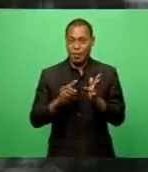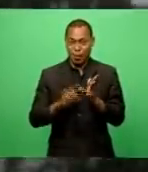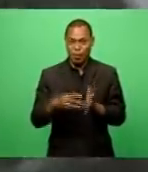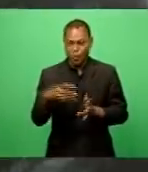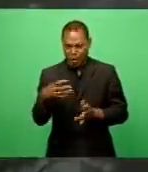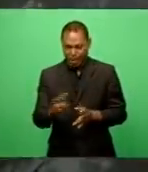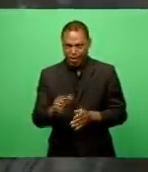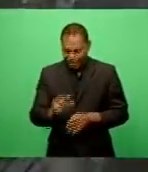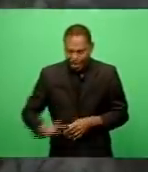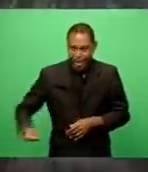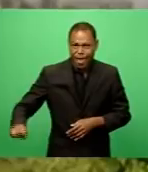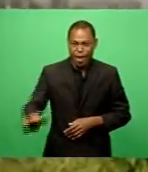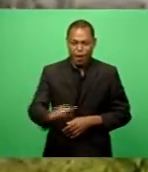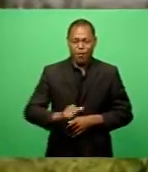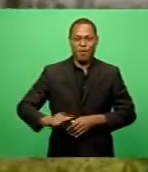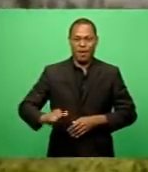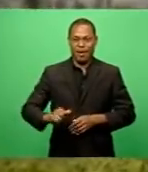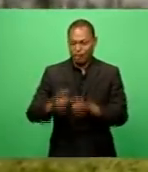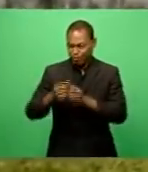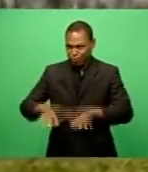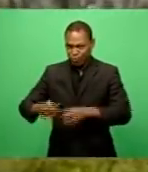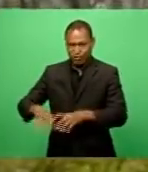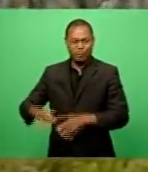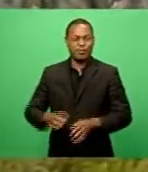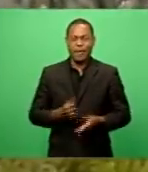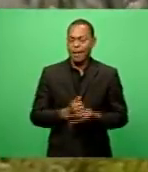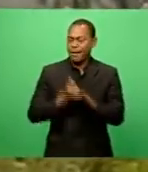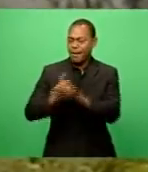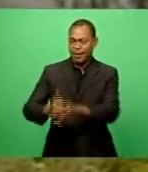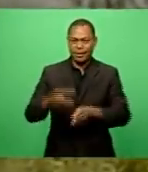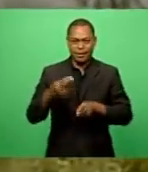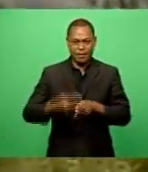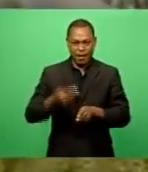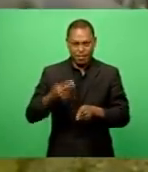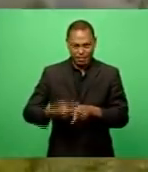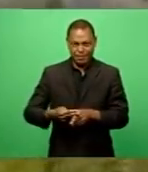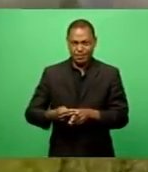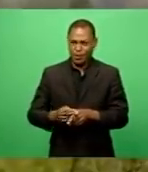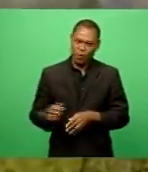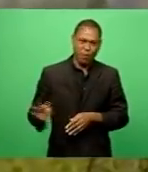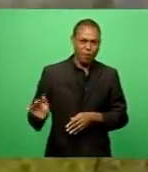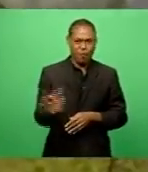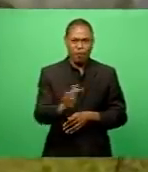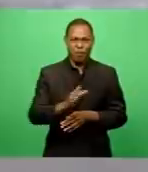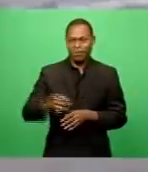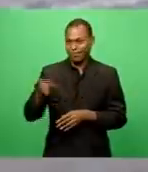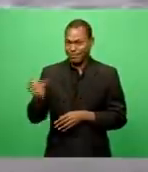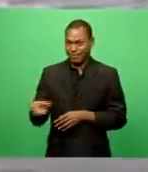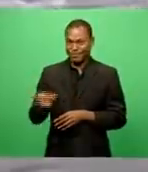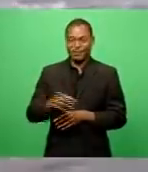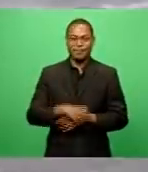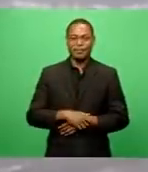affected areas. Das says they'll be assisting farmers whose farms or crops were destroyed by the cyclone.